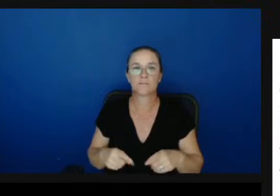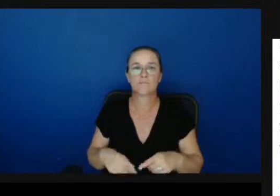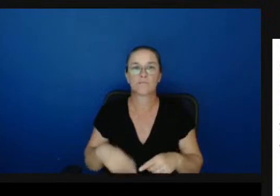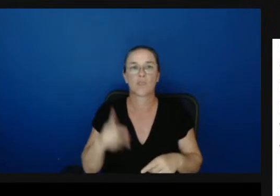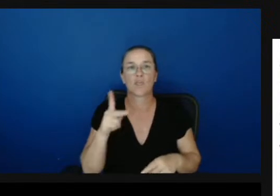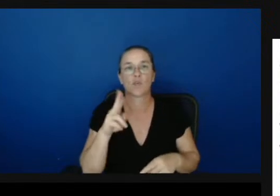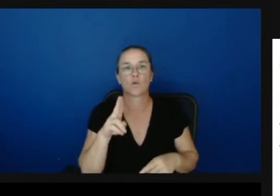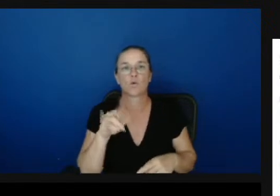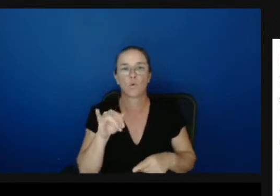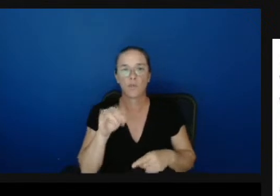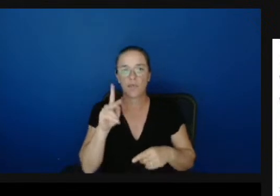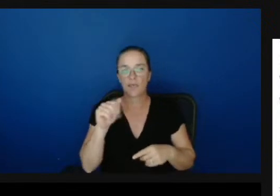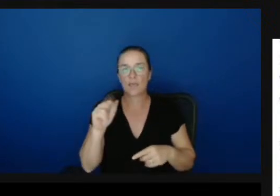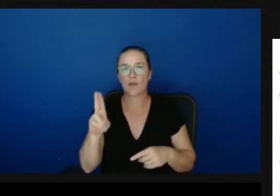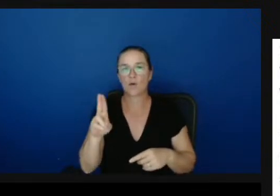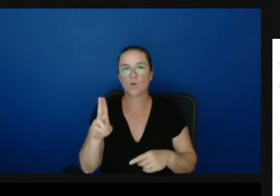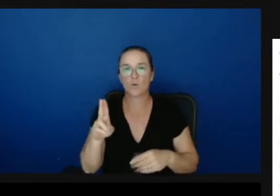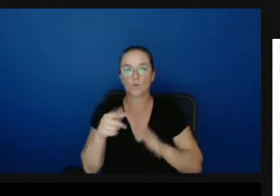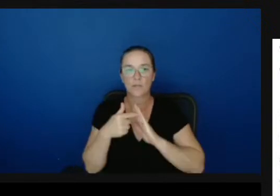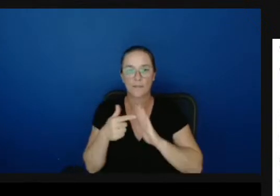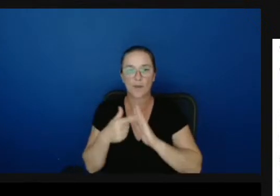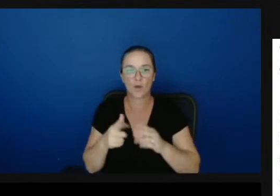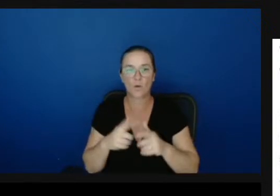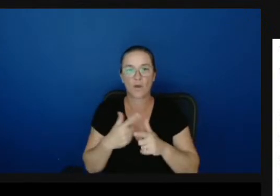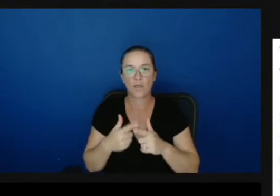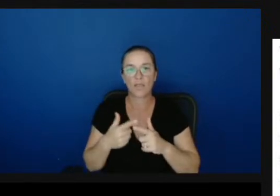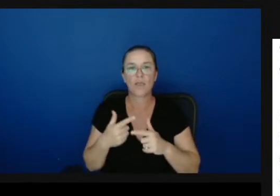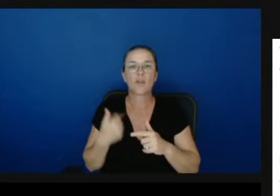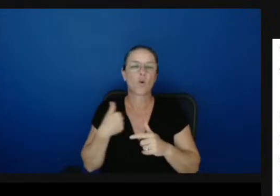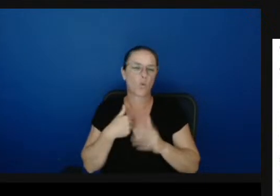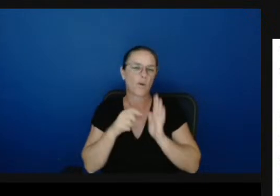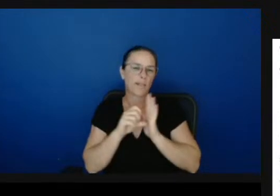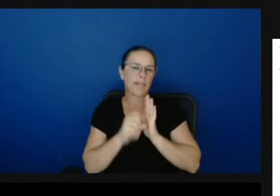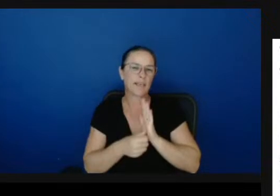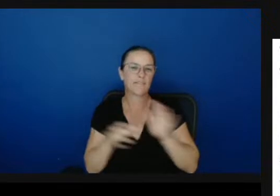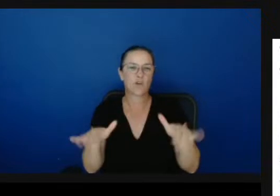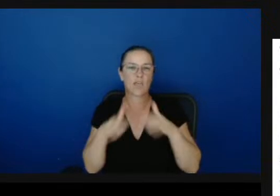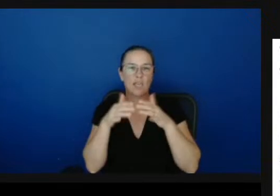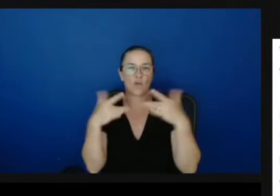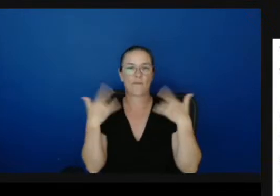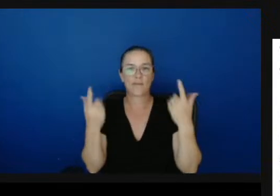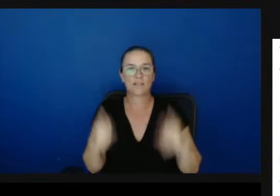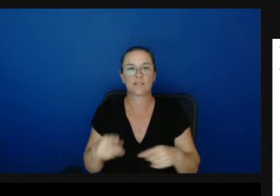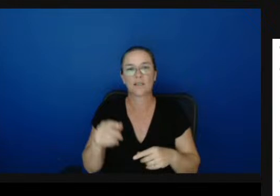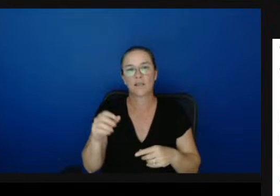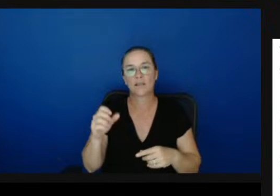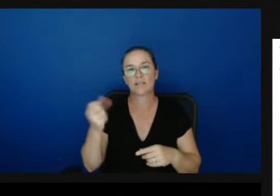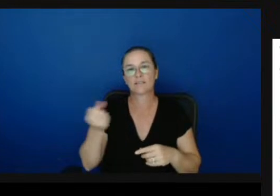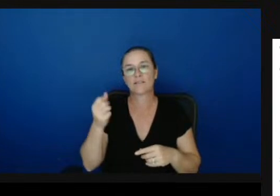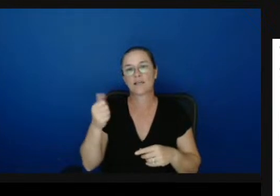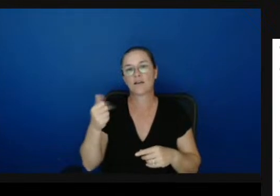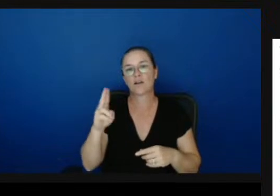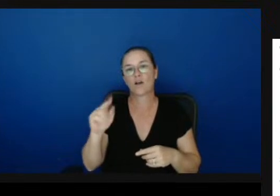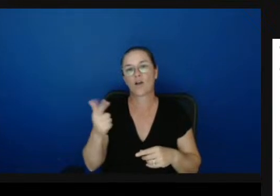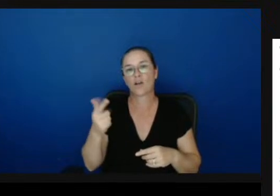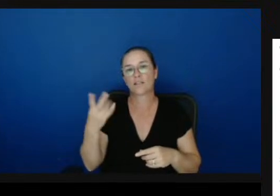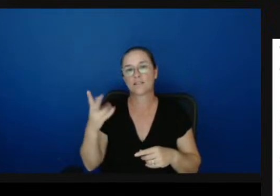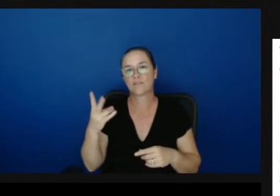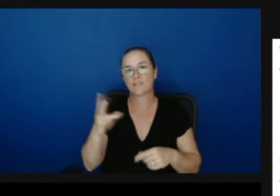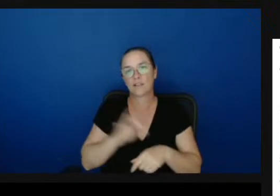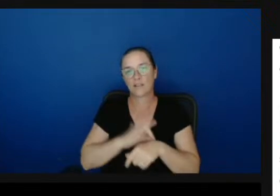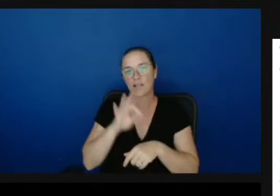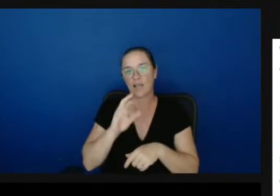Demo, but we'll highlight volcanic events here. Saturday, August 17th, 9:30 to 11 a.m.